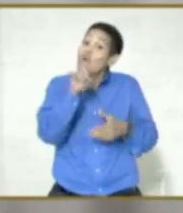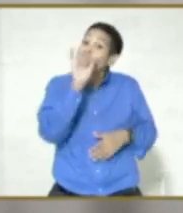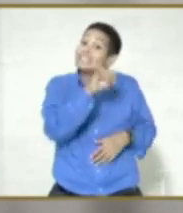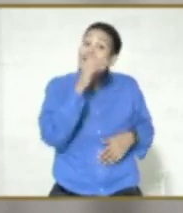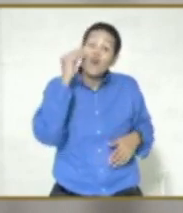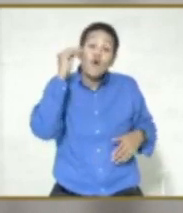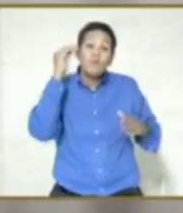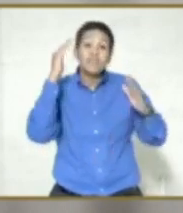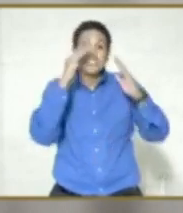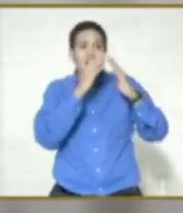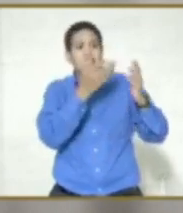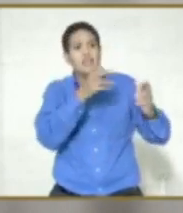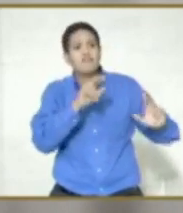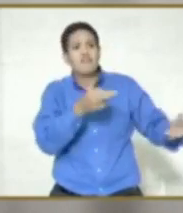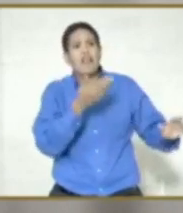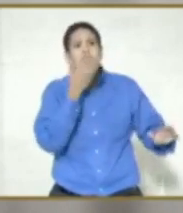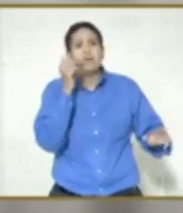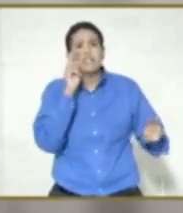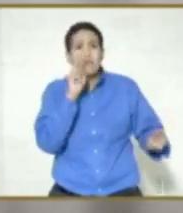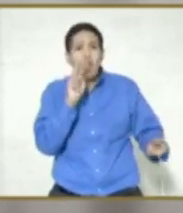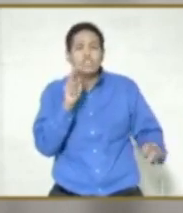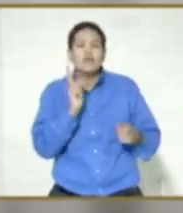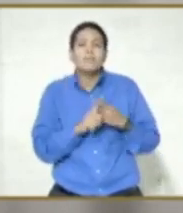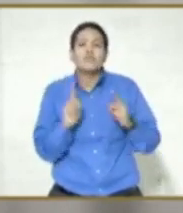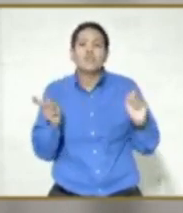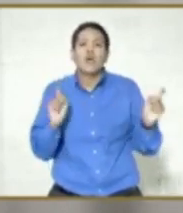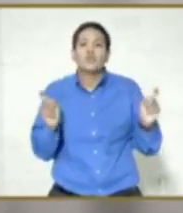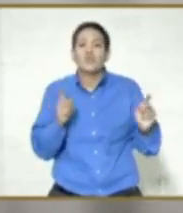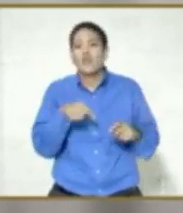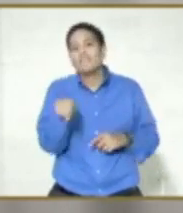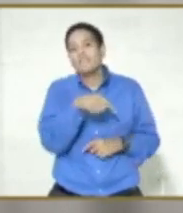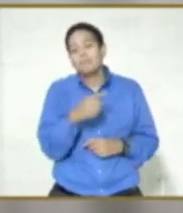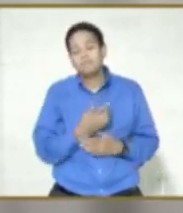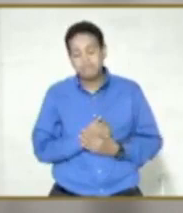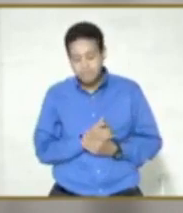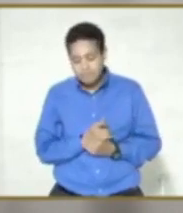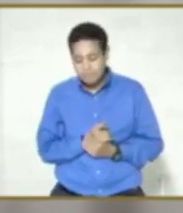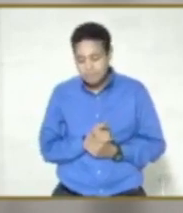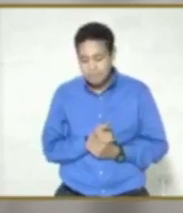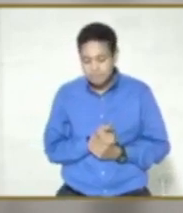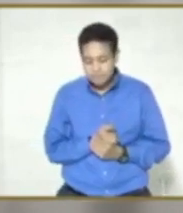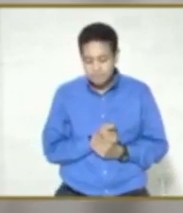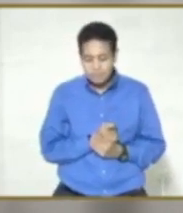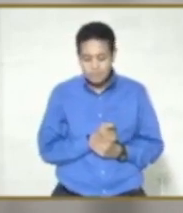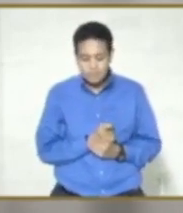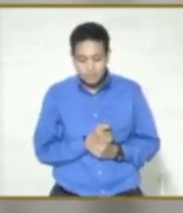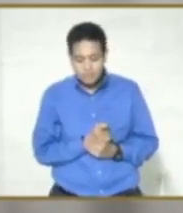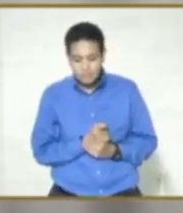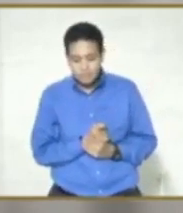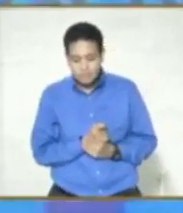shelter in place and have better monitoring and control of them. Well, we have already